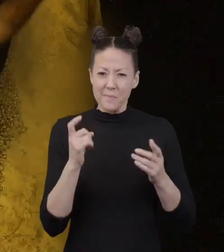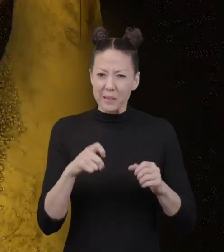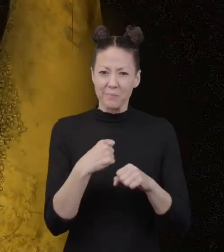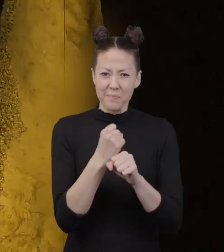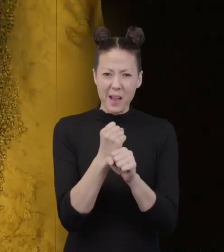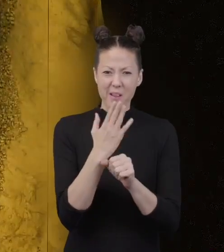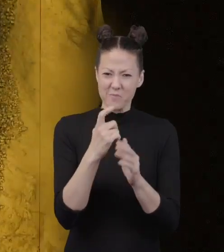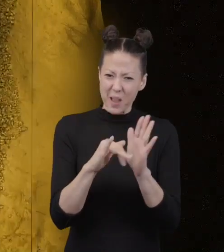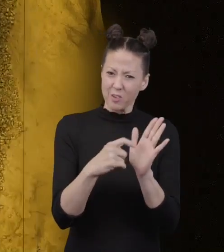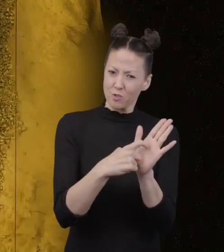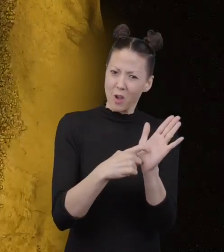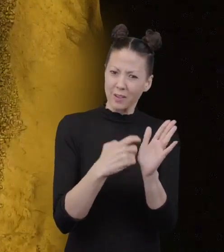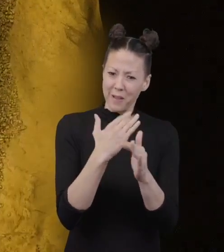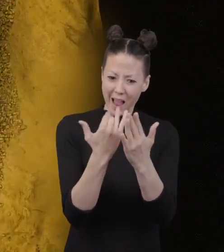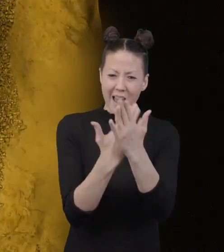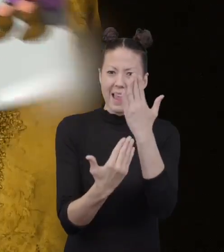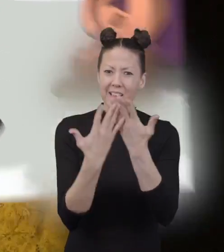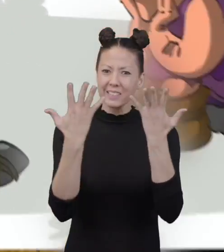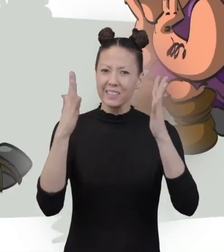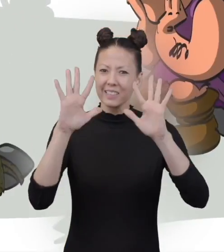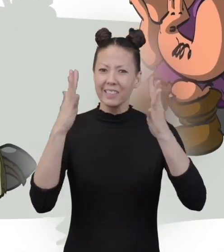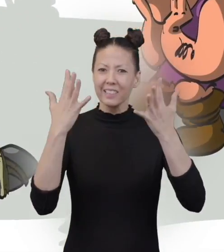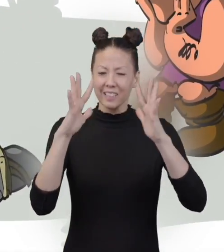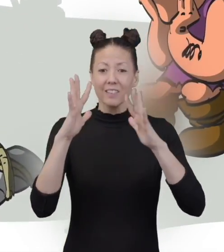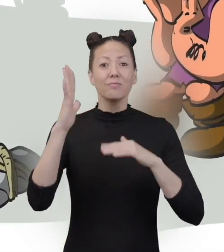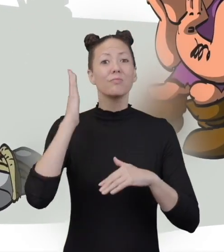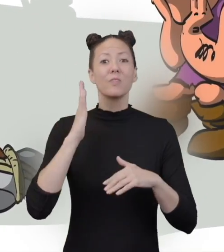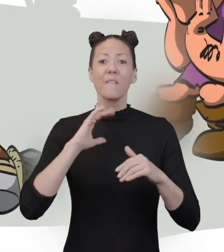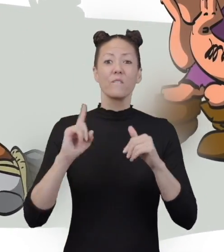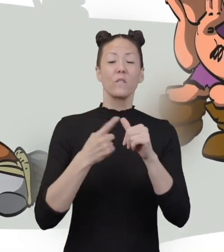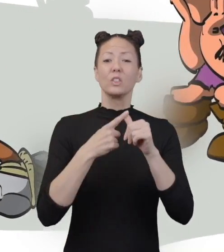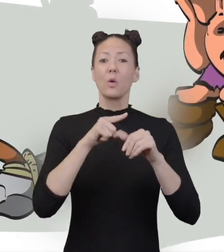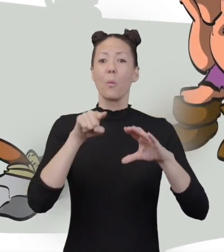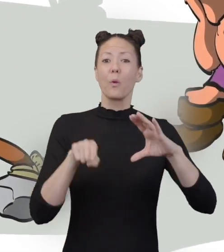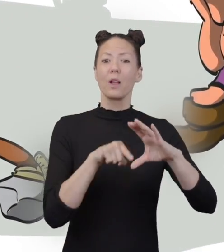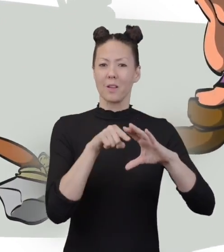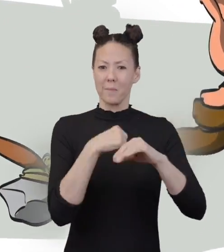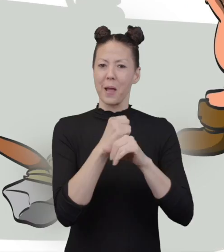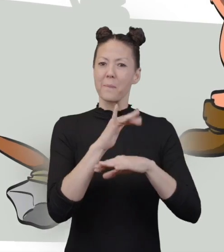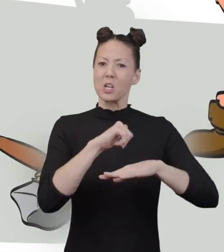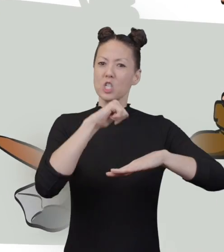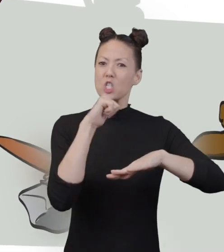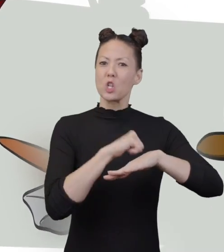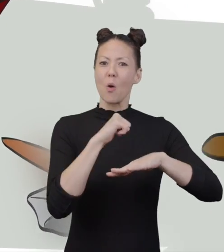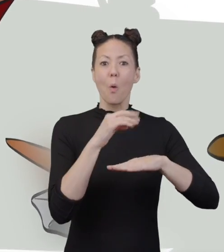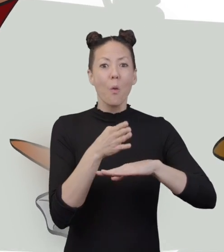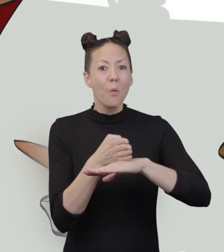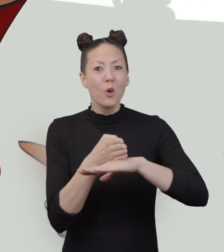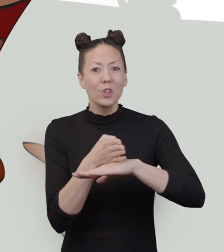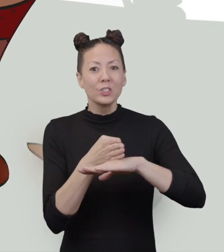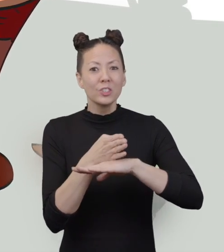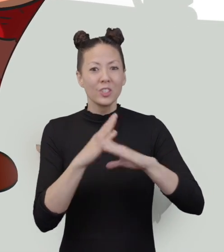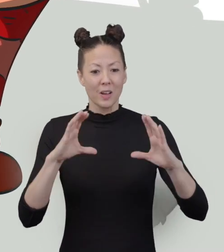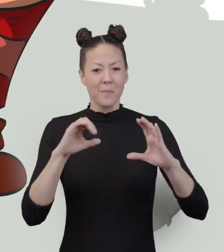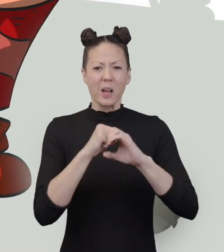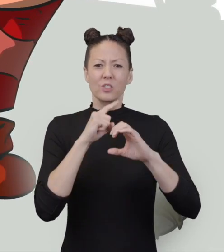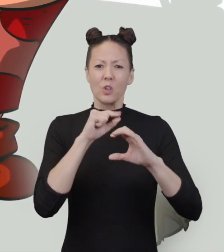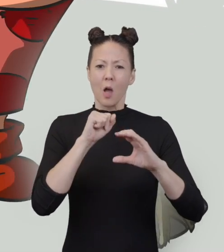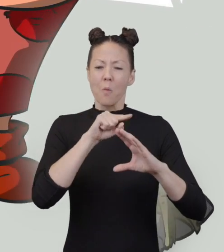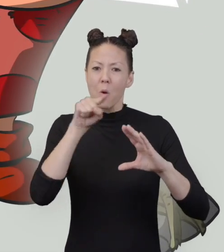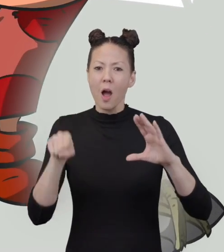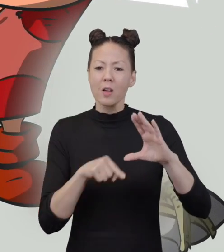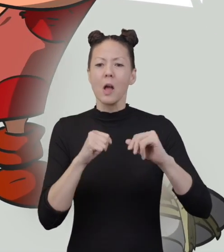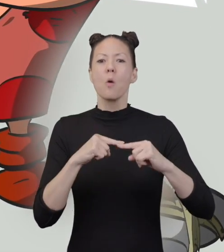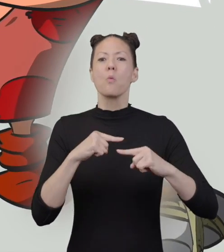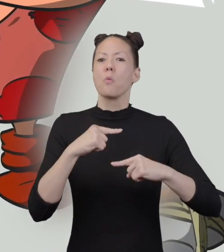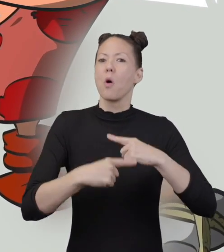from scratch, by hand. The first wheel was literally chiseled out of stone or wood to make it round so